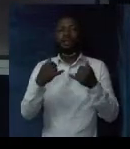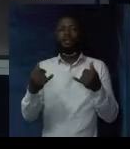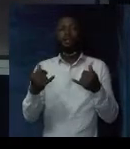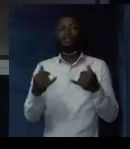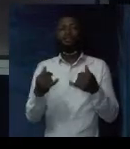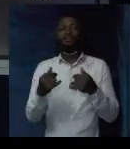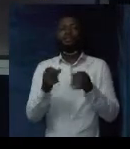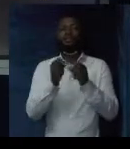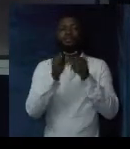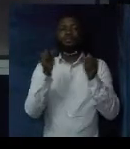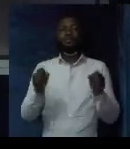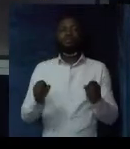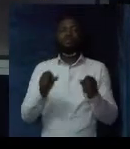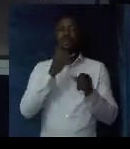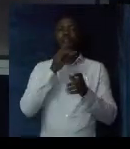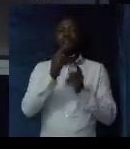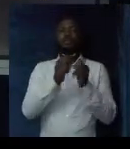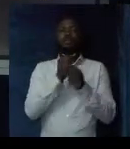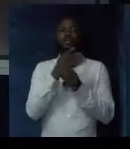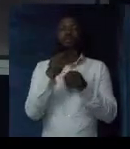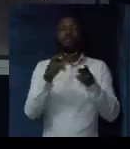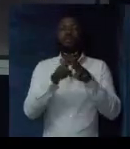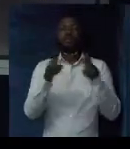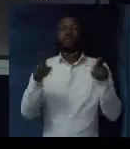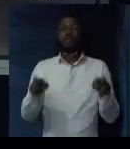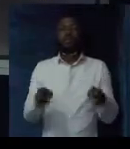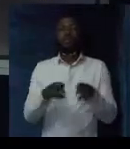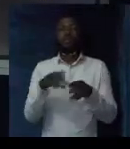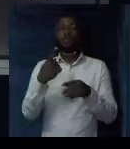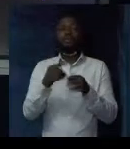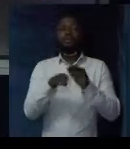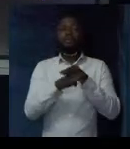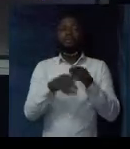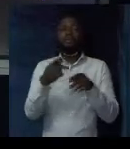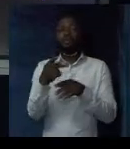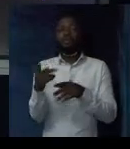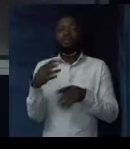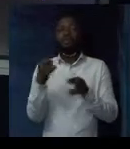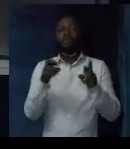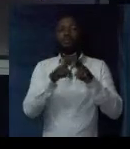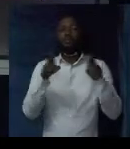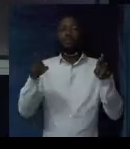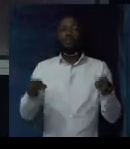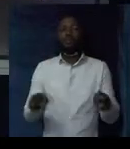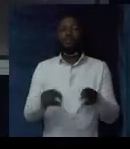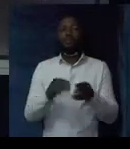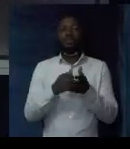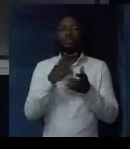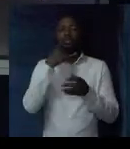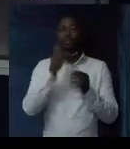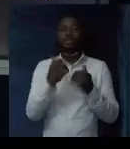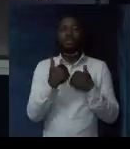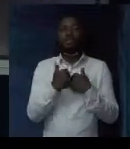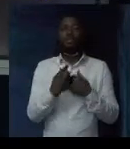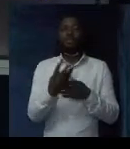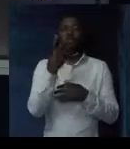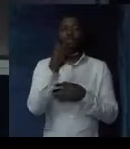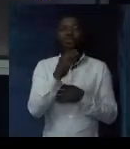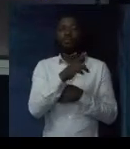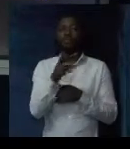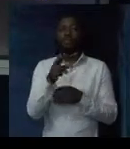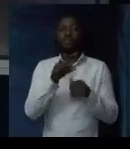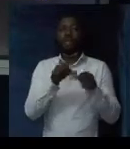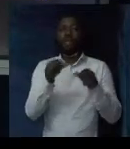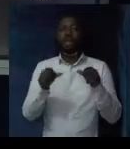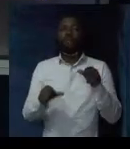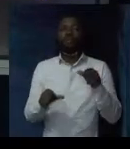under a parallelogram. Squares are a type of rectangle, yes, because the basic property of a rectangle is that it must have